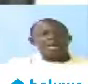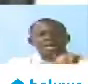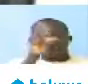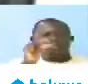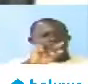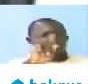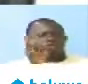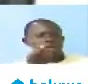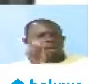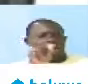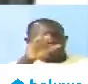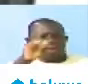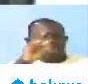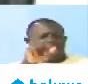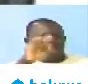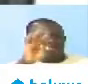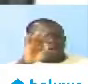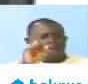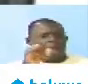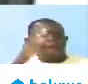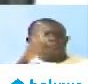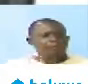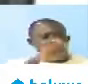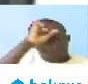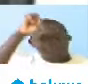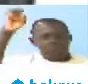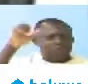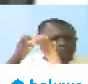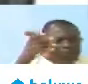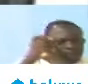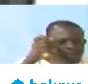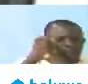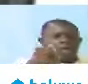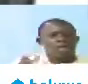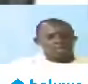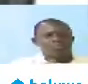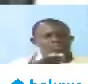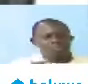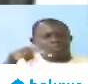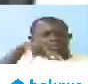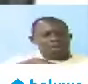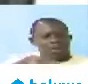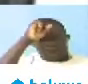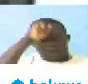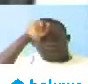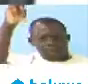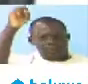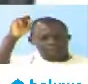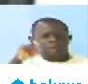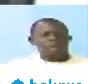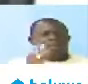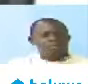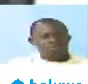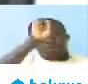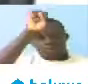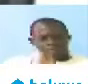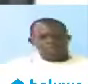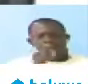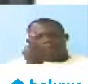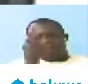coup, and ke karomen na. And the month he did it, September 4th. Was September